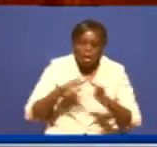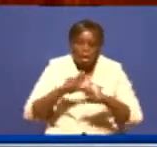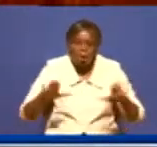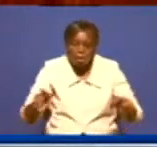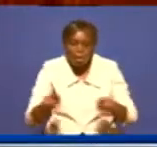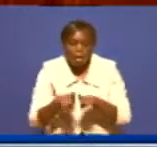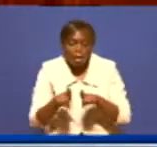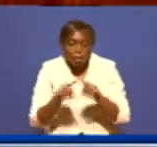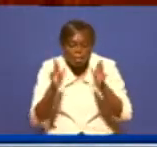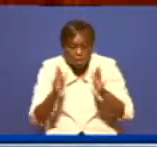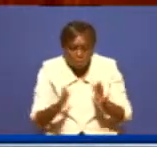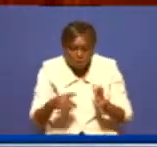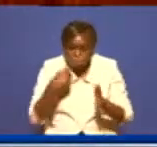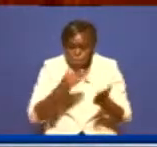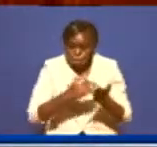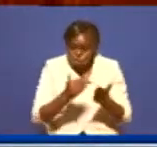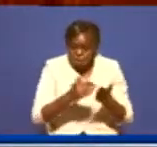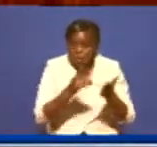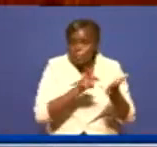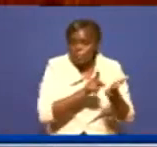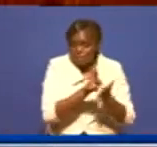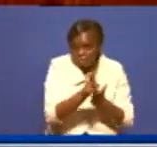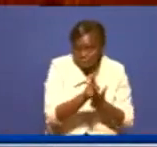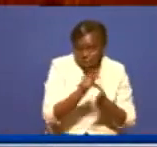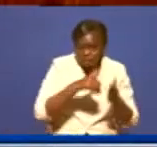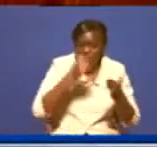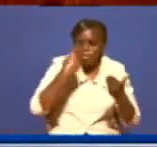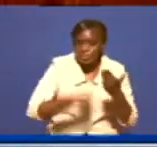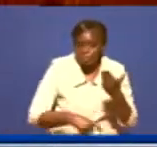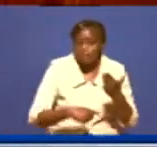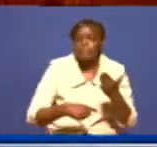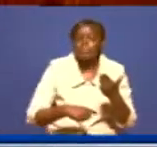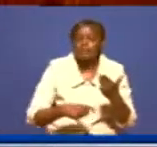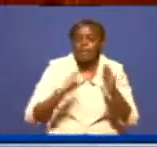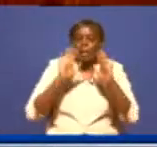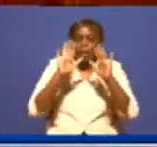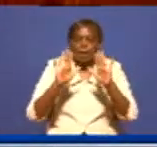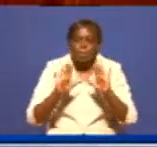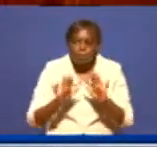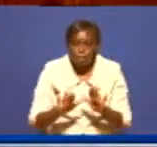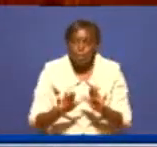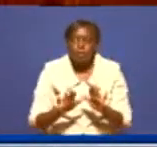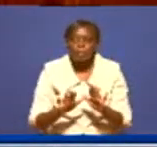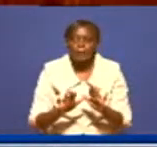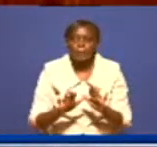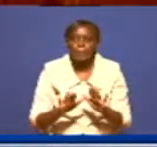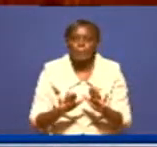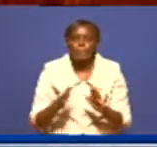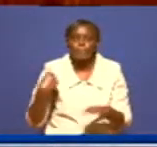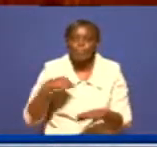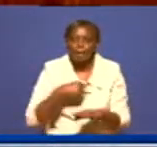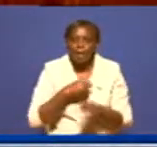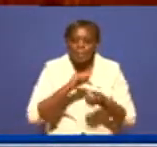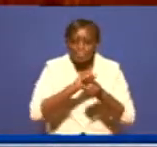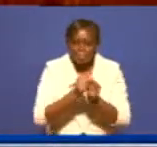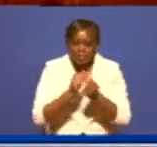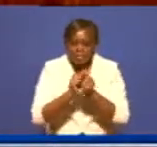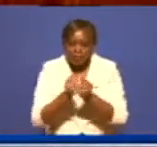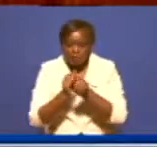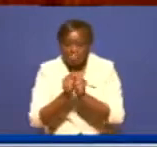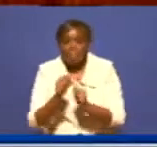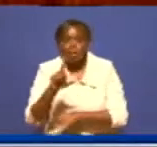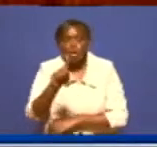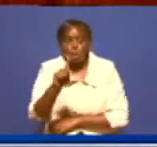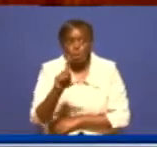tenancy income in taxes. So I think it will be important for us to amend this